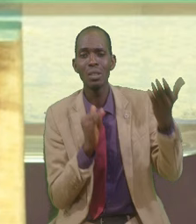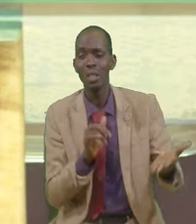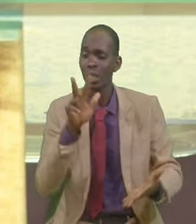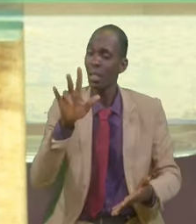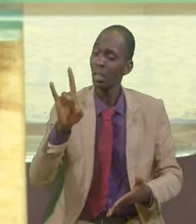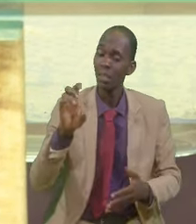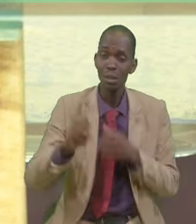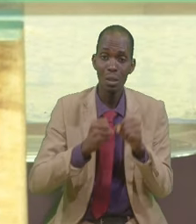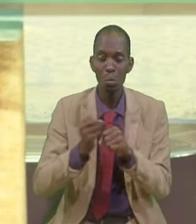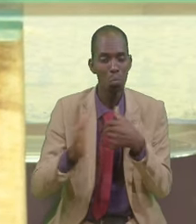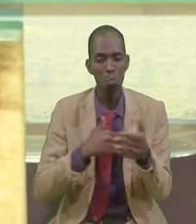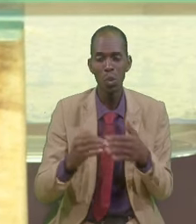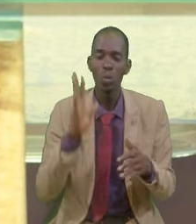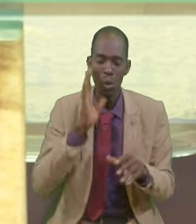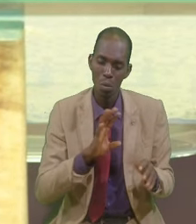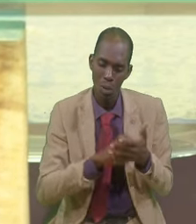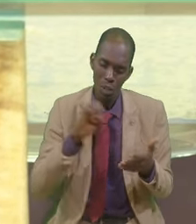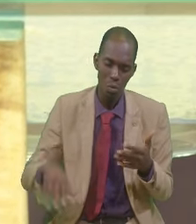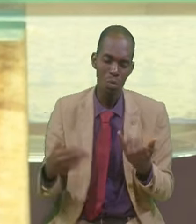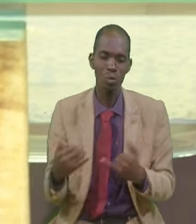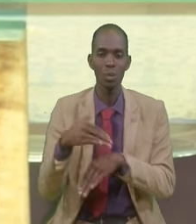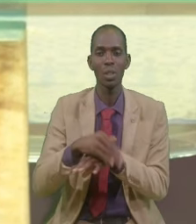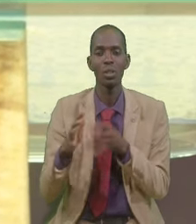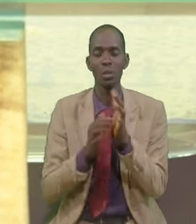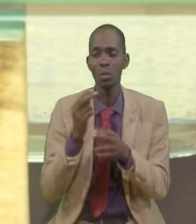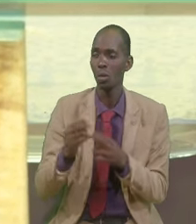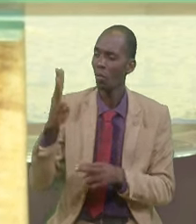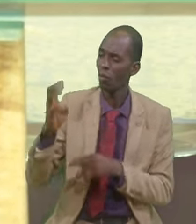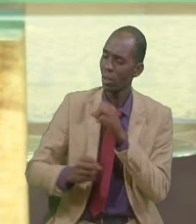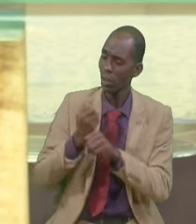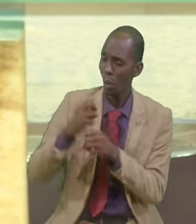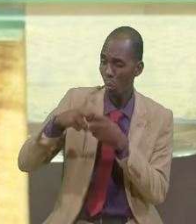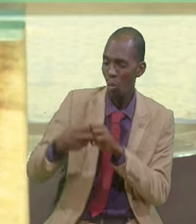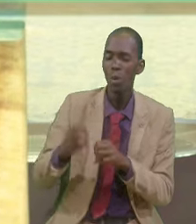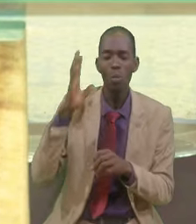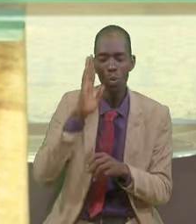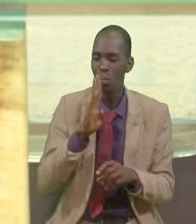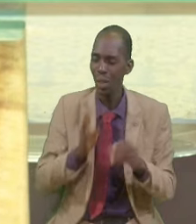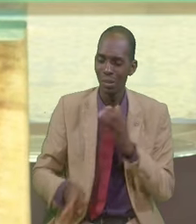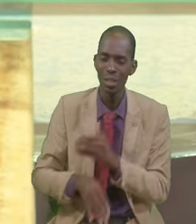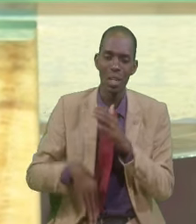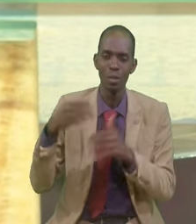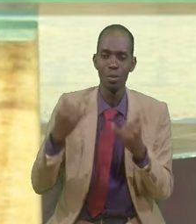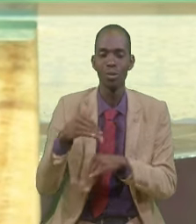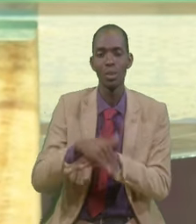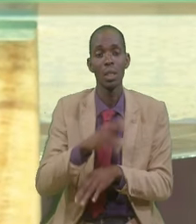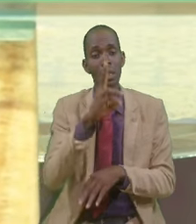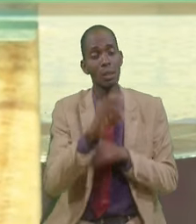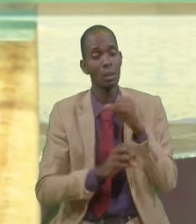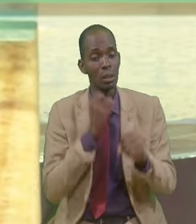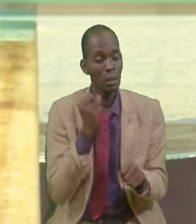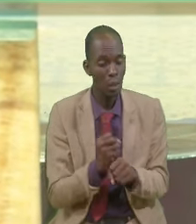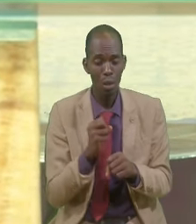going tonight. 40 years, infirmity is going tonight. 60 years of